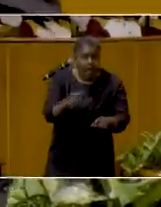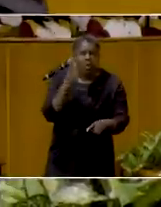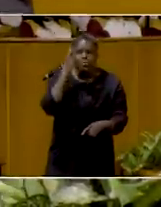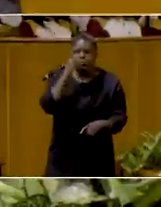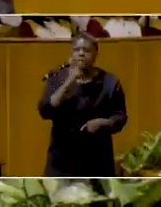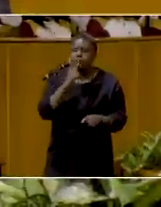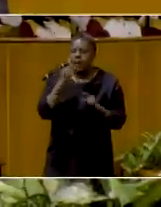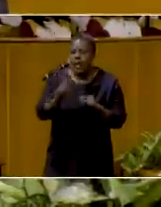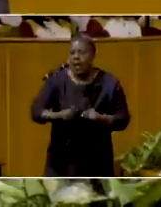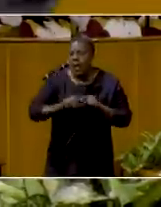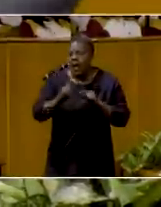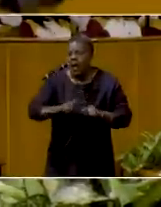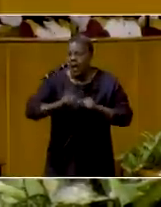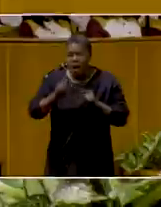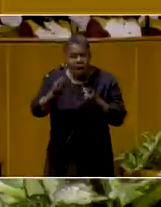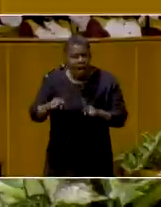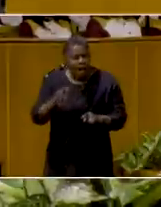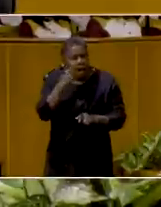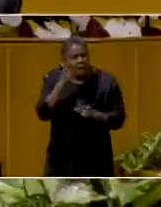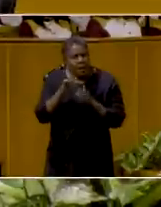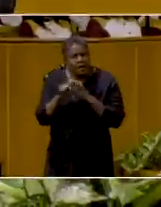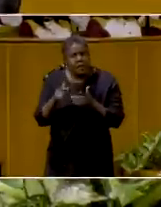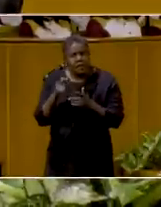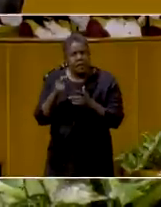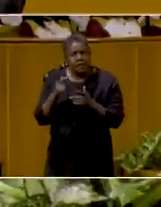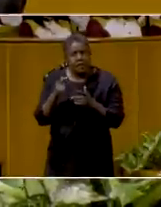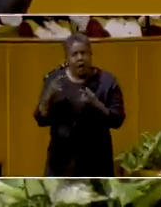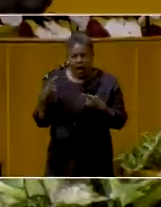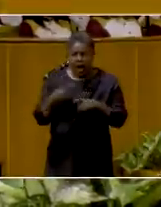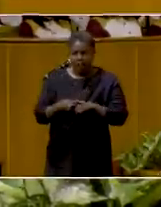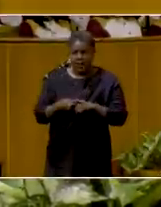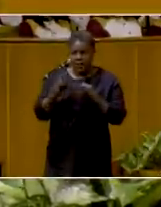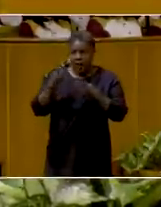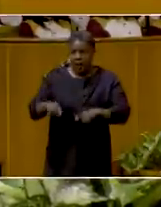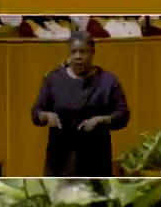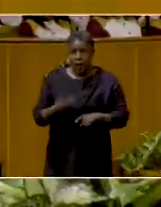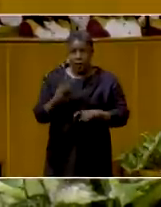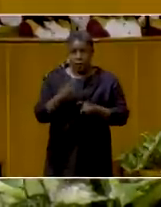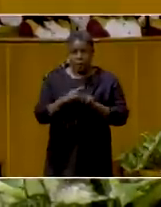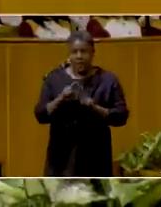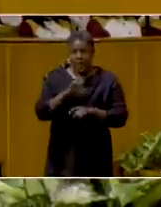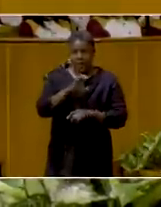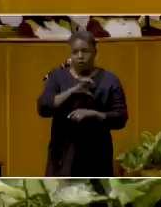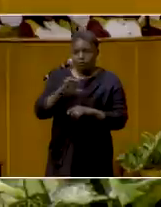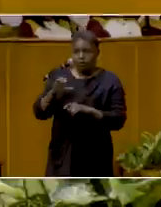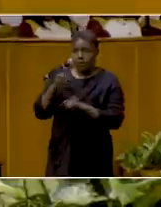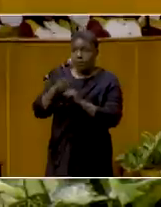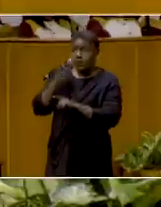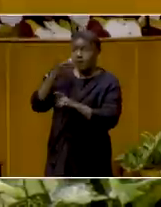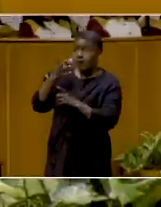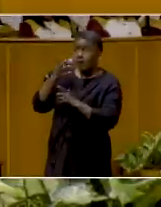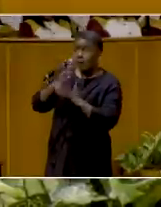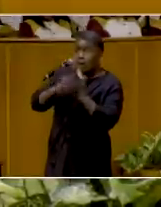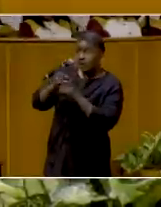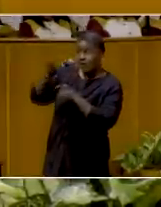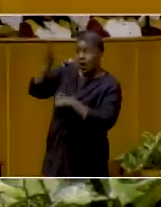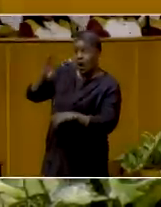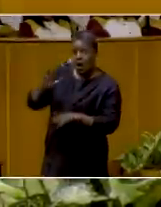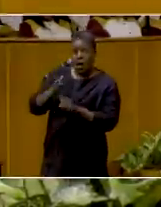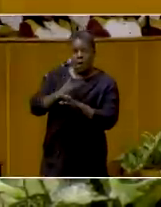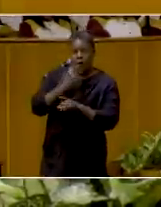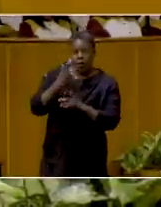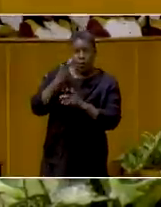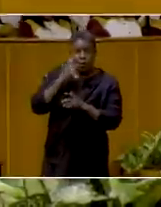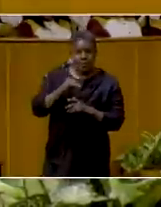difficult is that it draws into conflict two characteristics of God that before you go